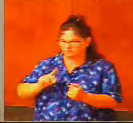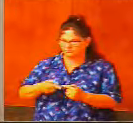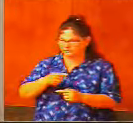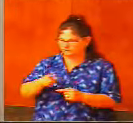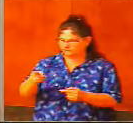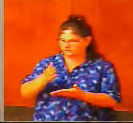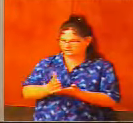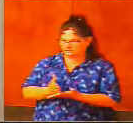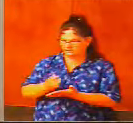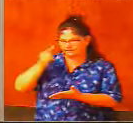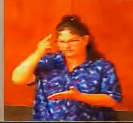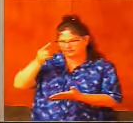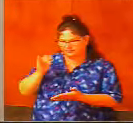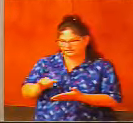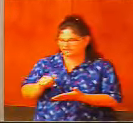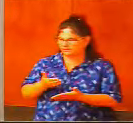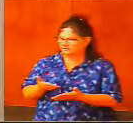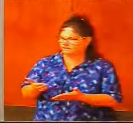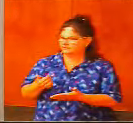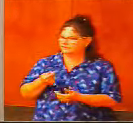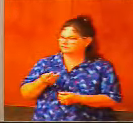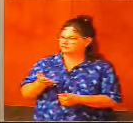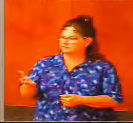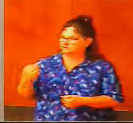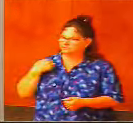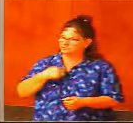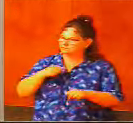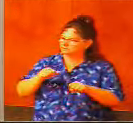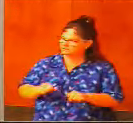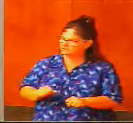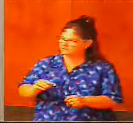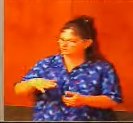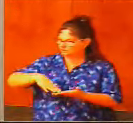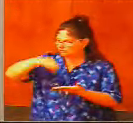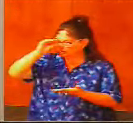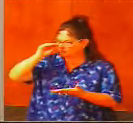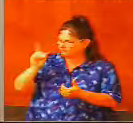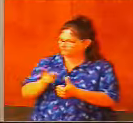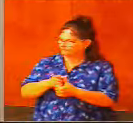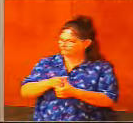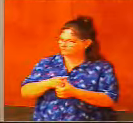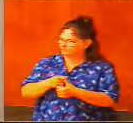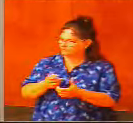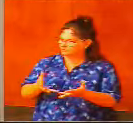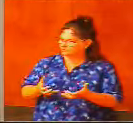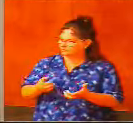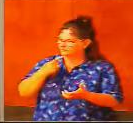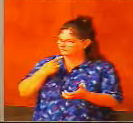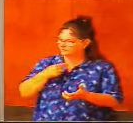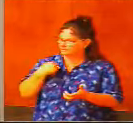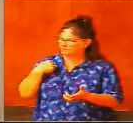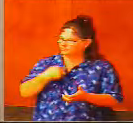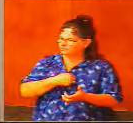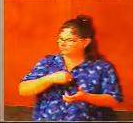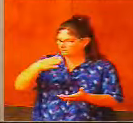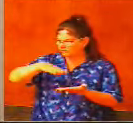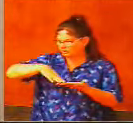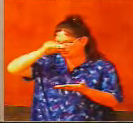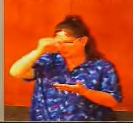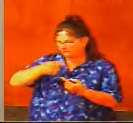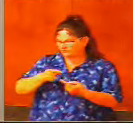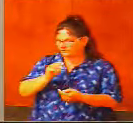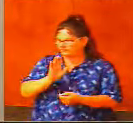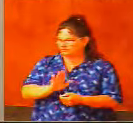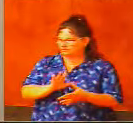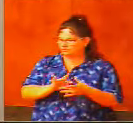and you think about it, there are several things that we can learn. The first thing that I want to mention is we learn from his story that